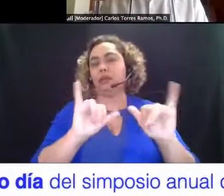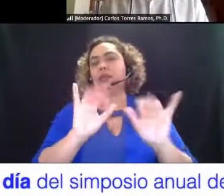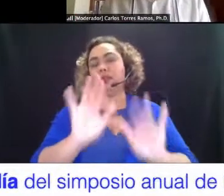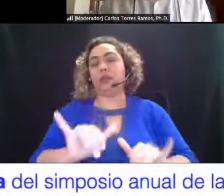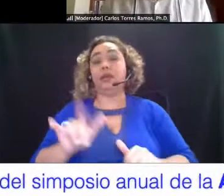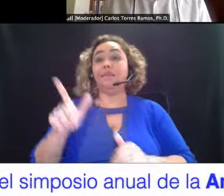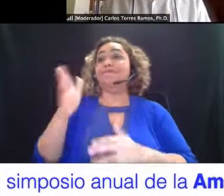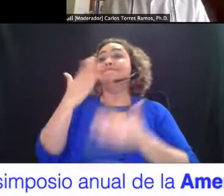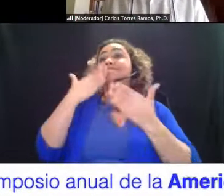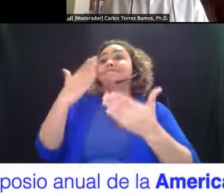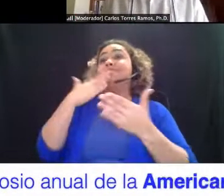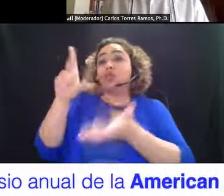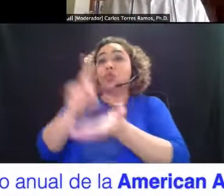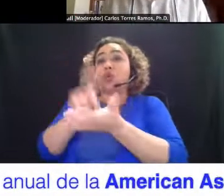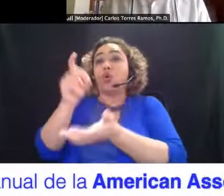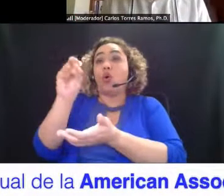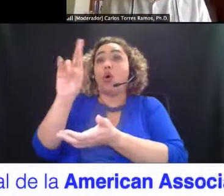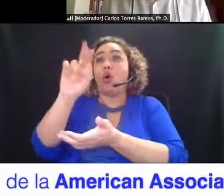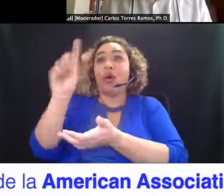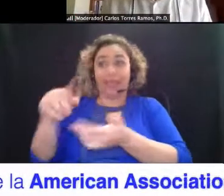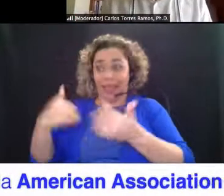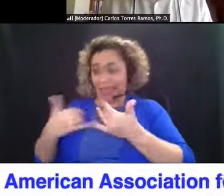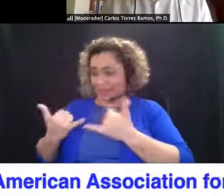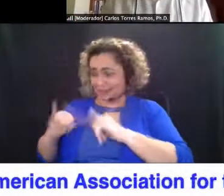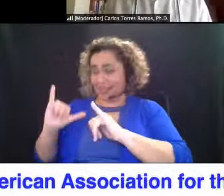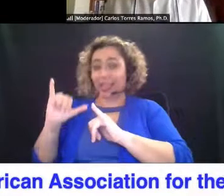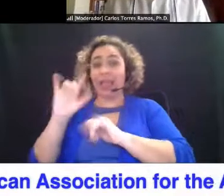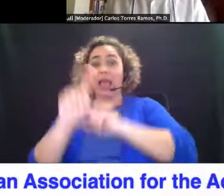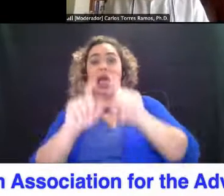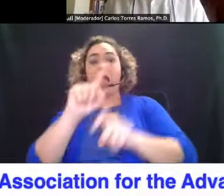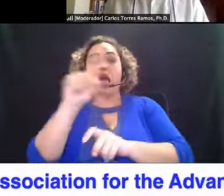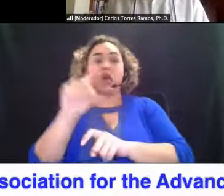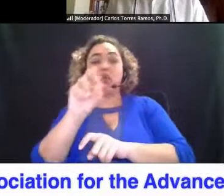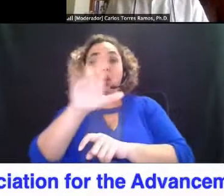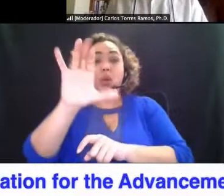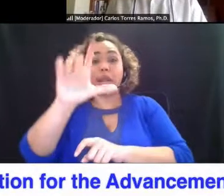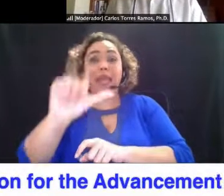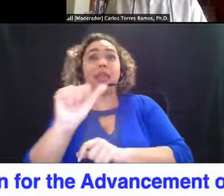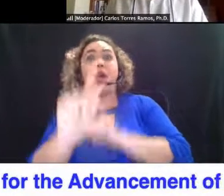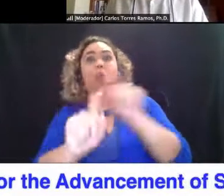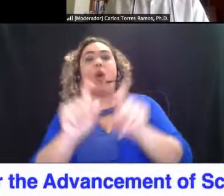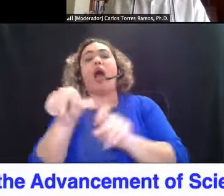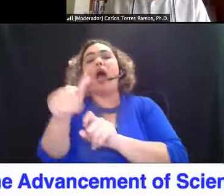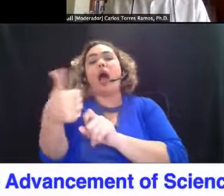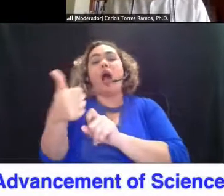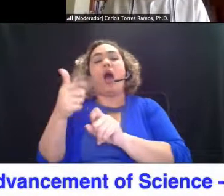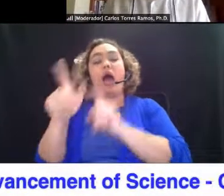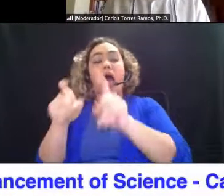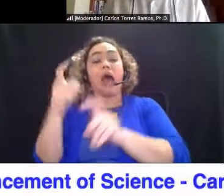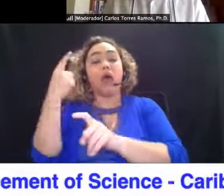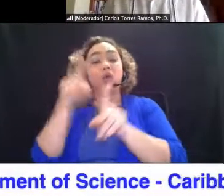of time, but we still have questions to Dr. Zorilla and also